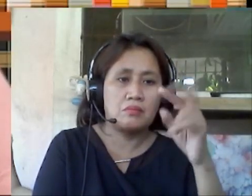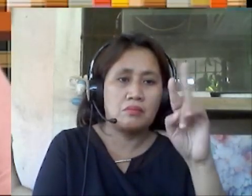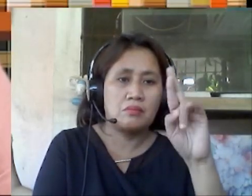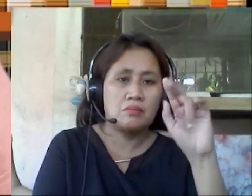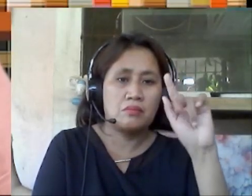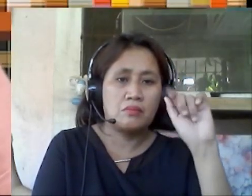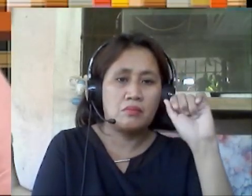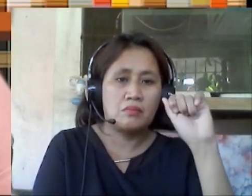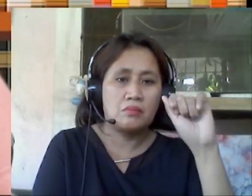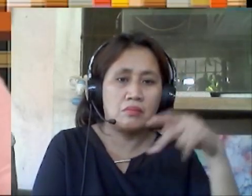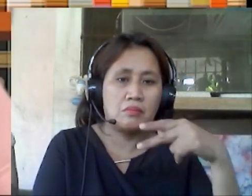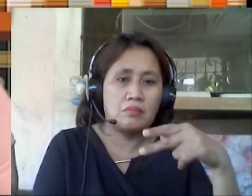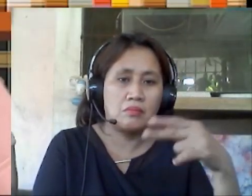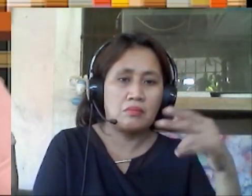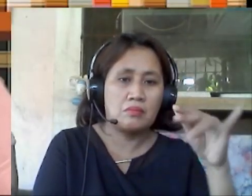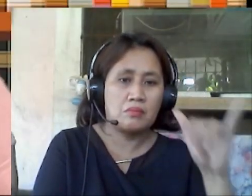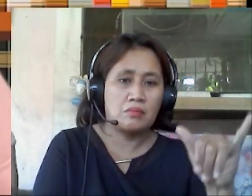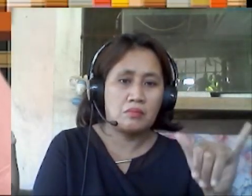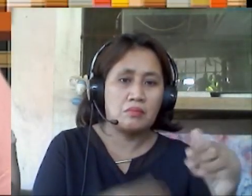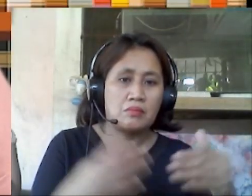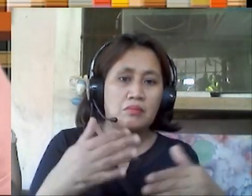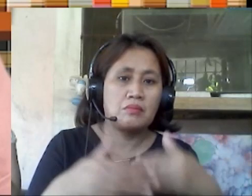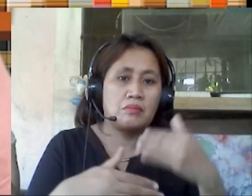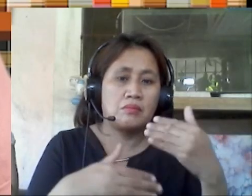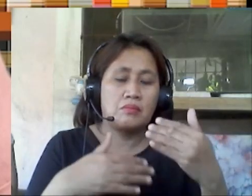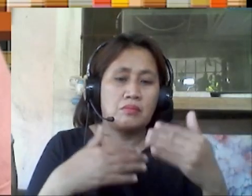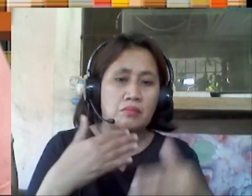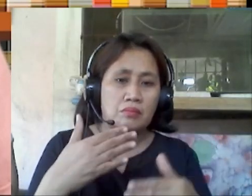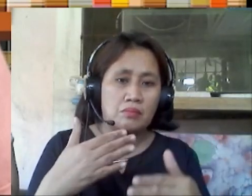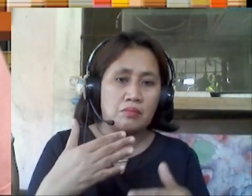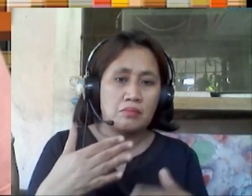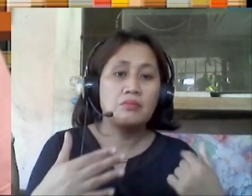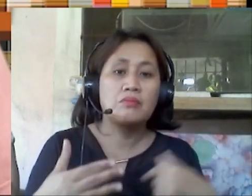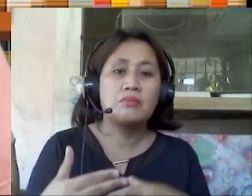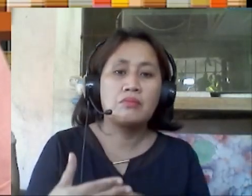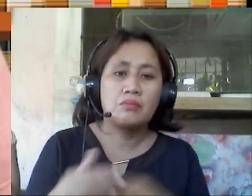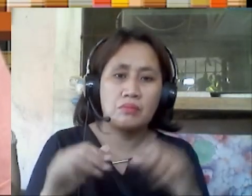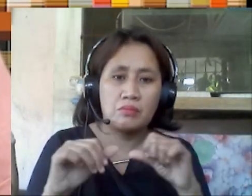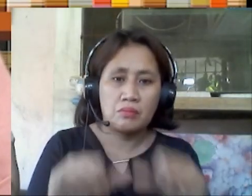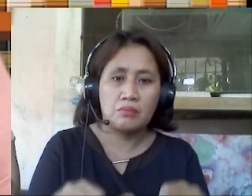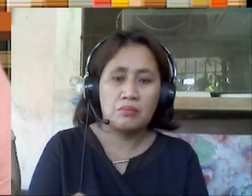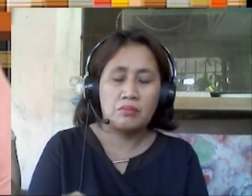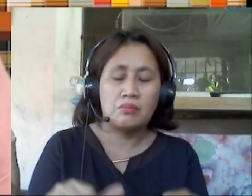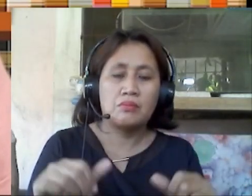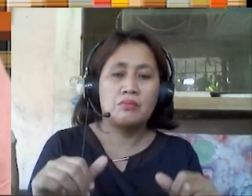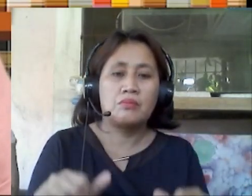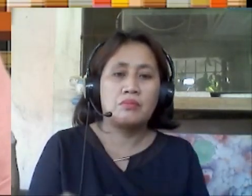our next episode, we will continue discussing the citing of sources or